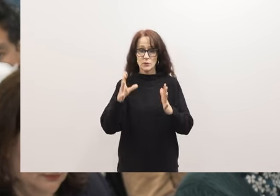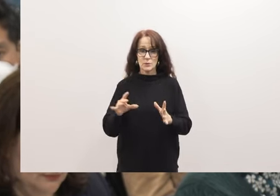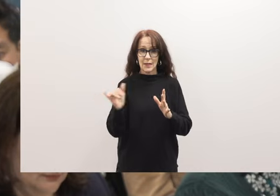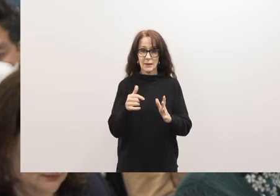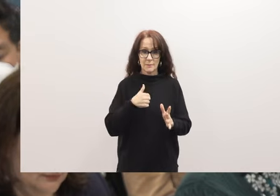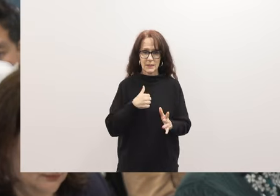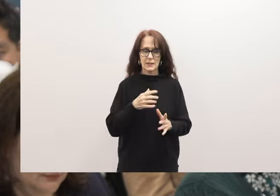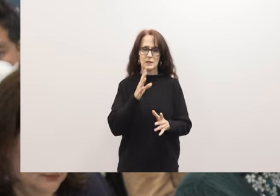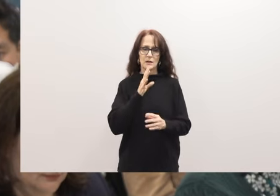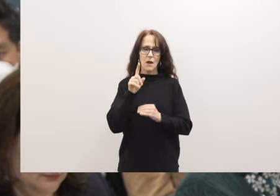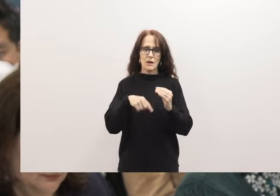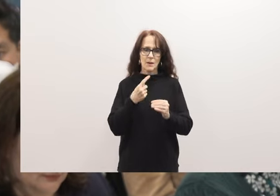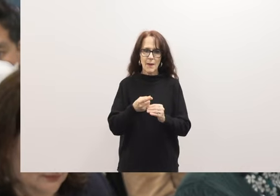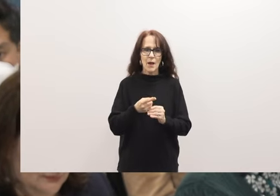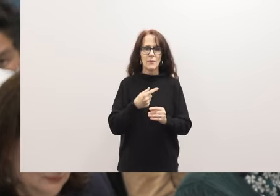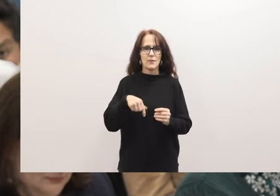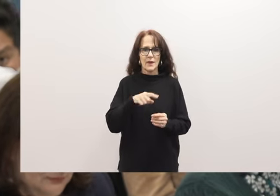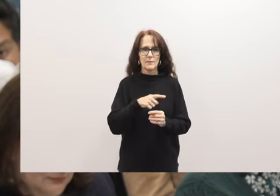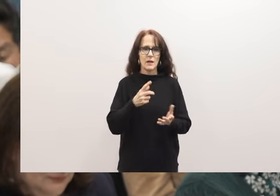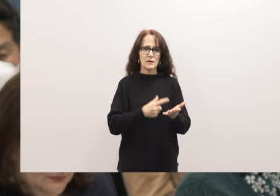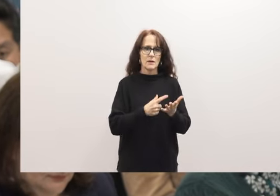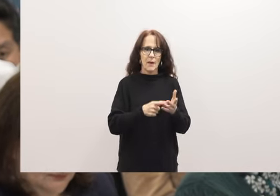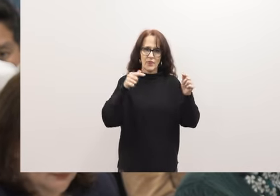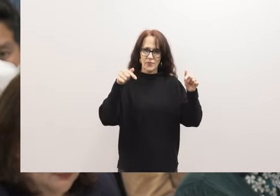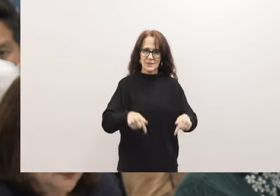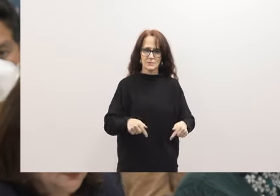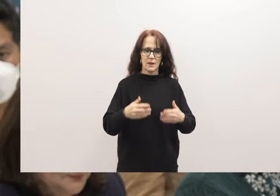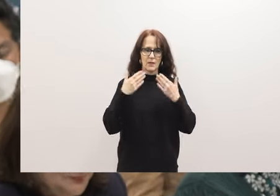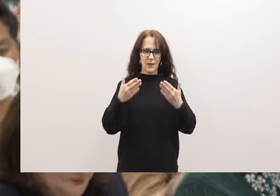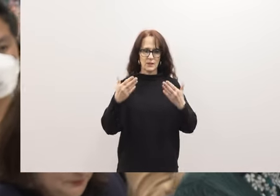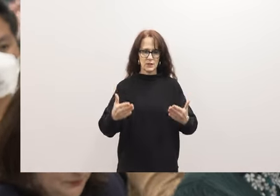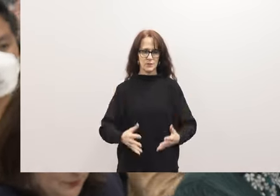about different organizations and definitely talk about this one. Thank you.